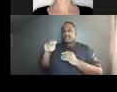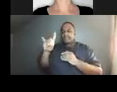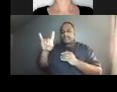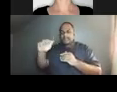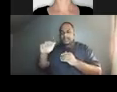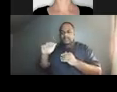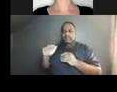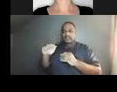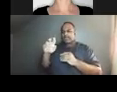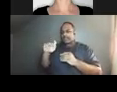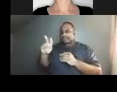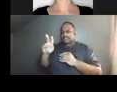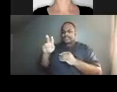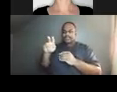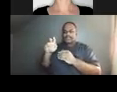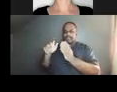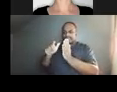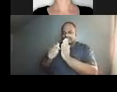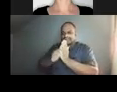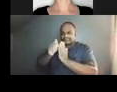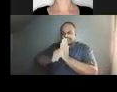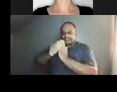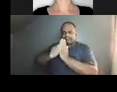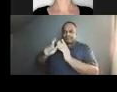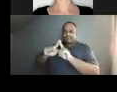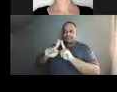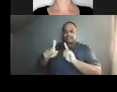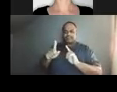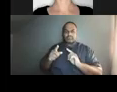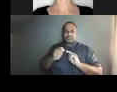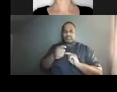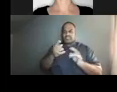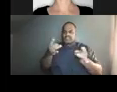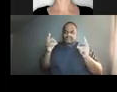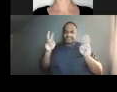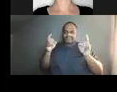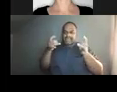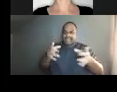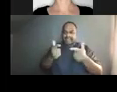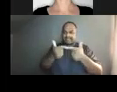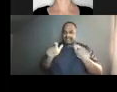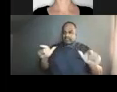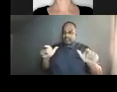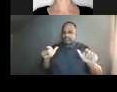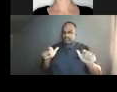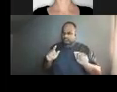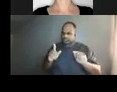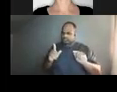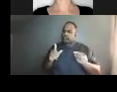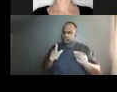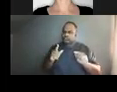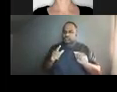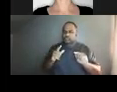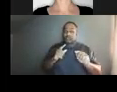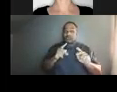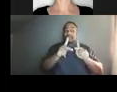journalists publish articles with hate language, and there are public scandals